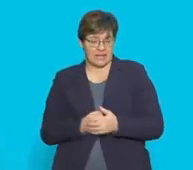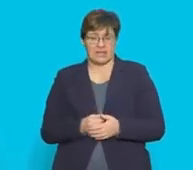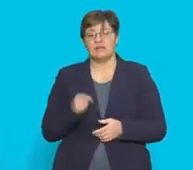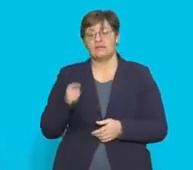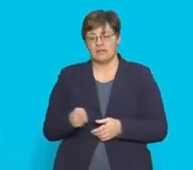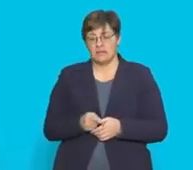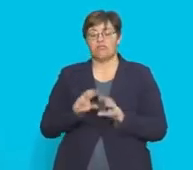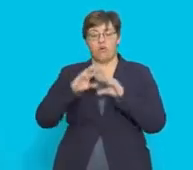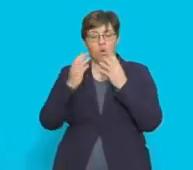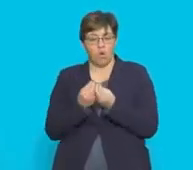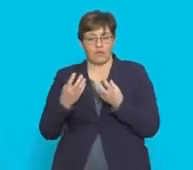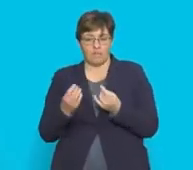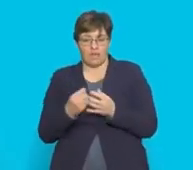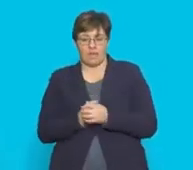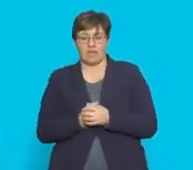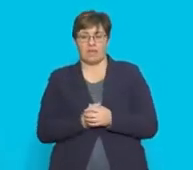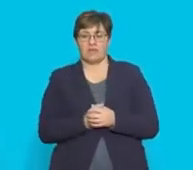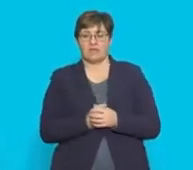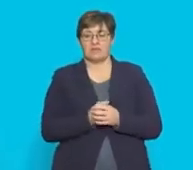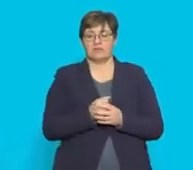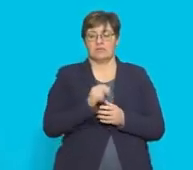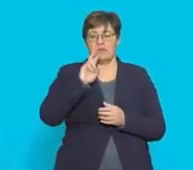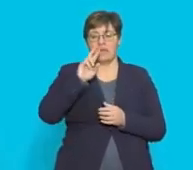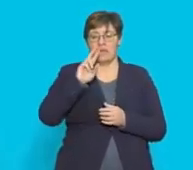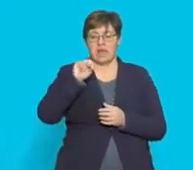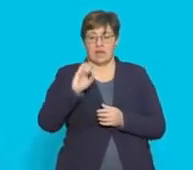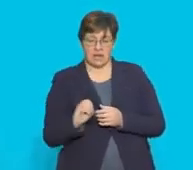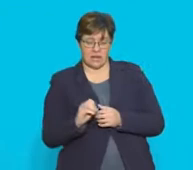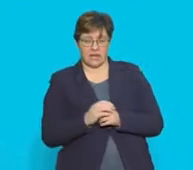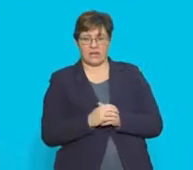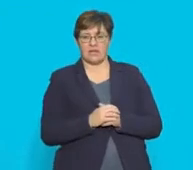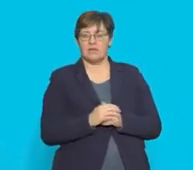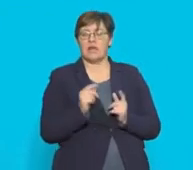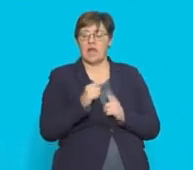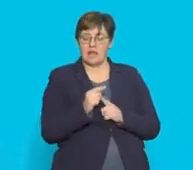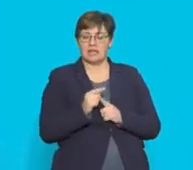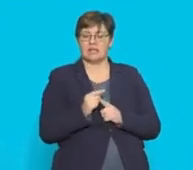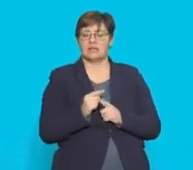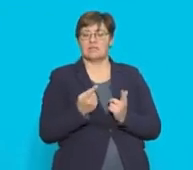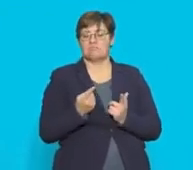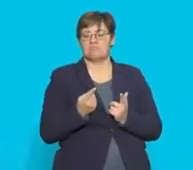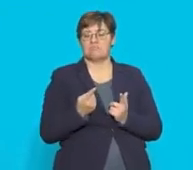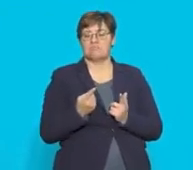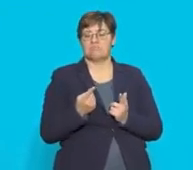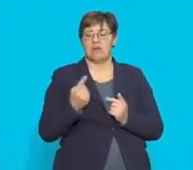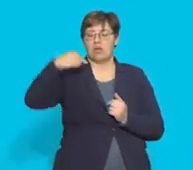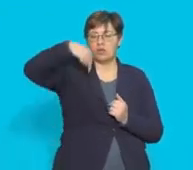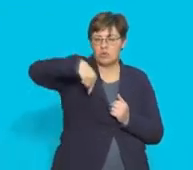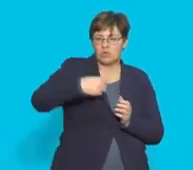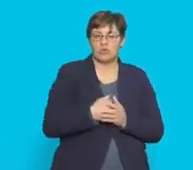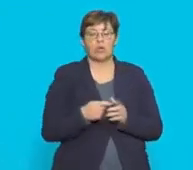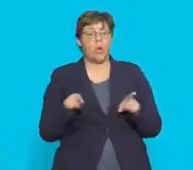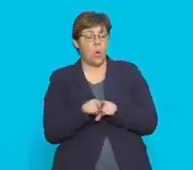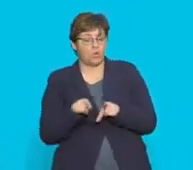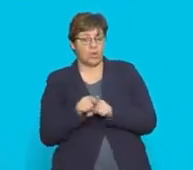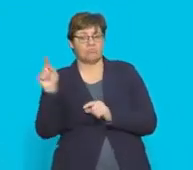it. This is a whole number. This is a rational number. It is